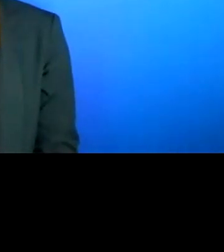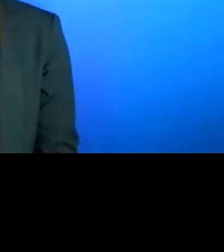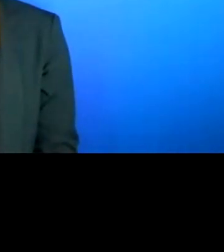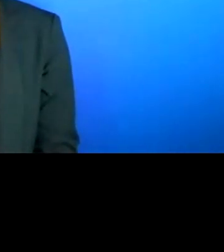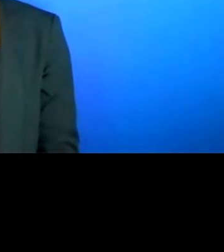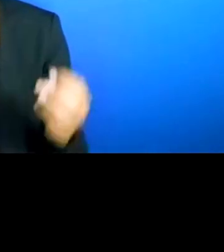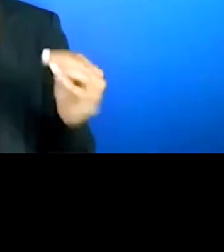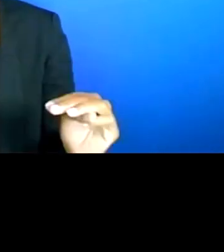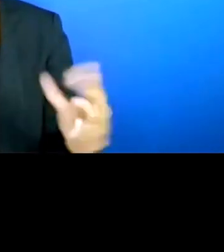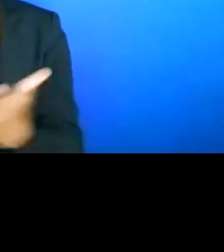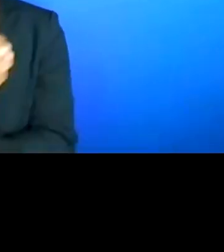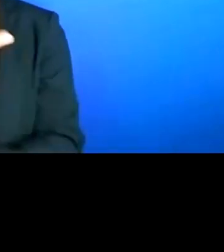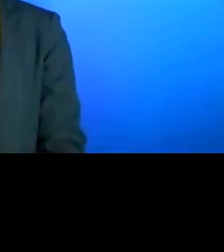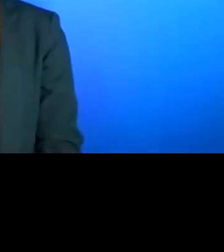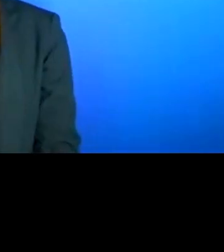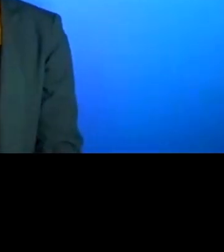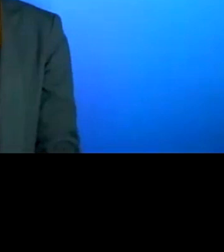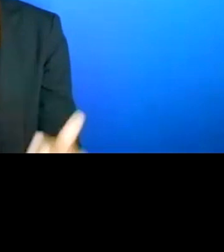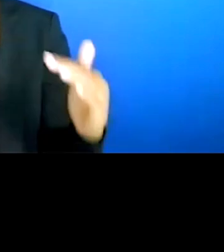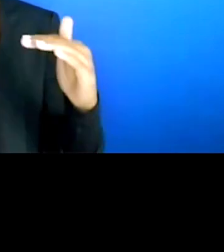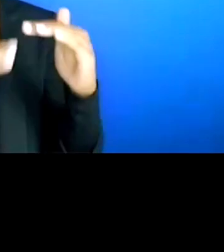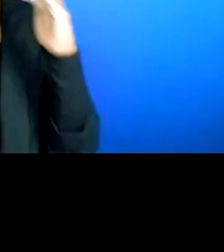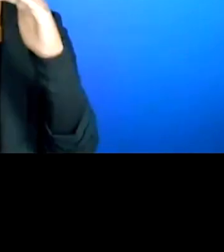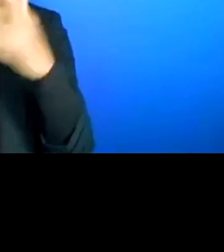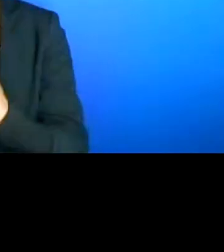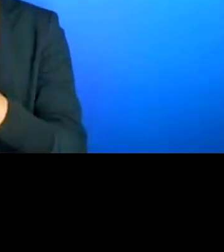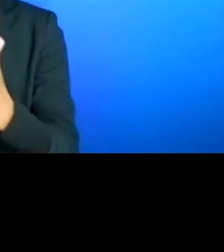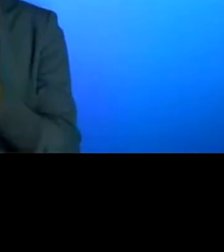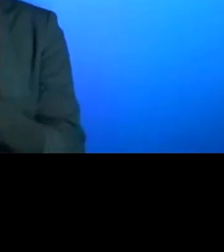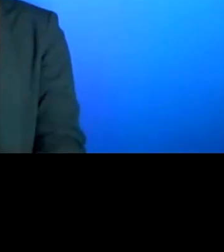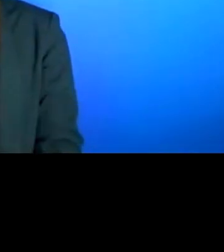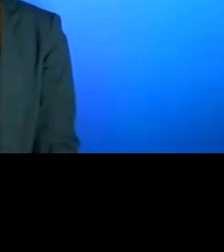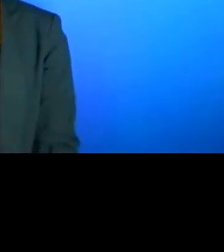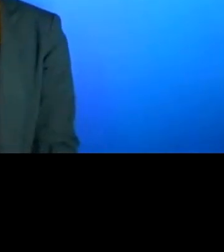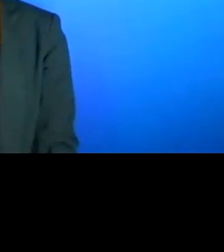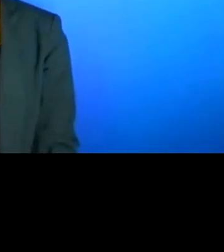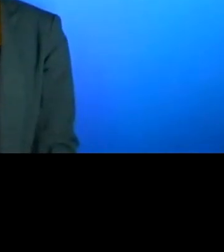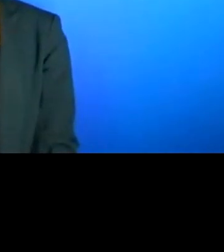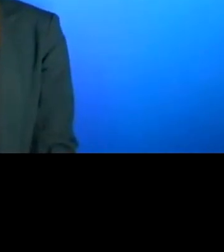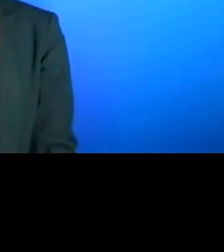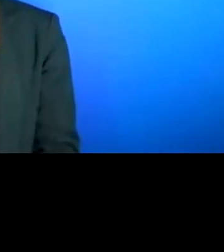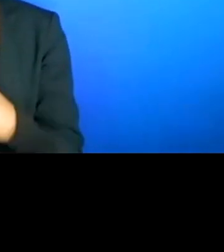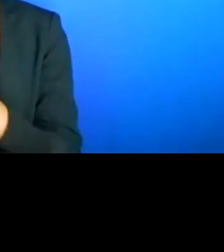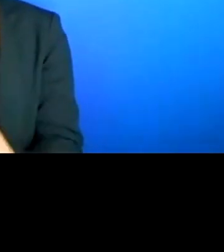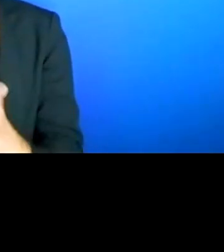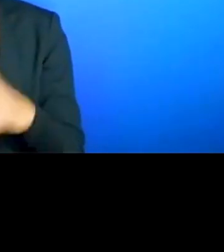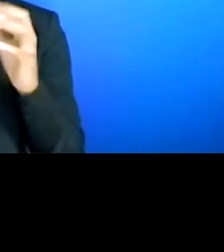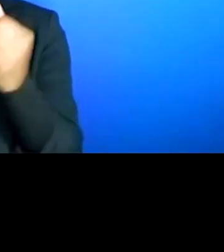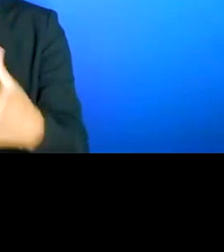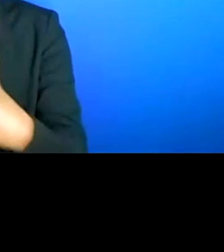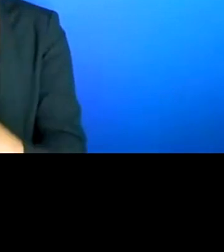Achieving STEM Equity and Inclusion Through Syntheses. This workshop is part of the AERA